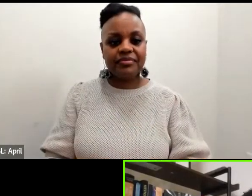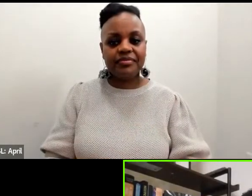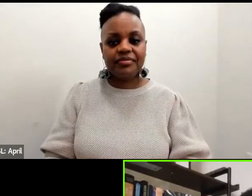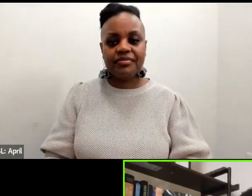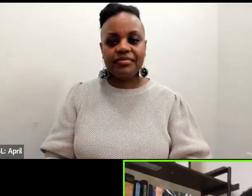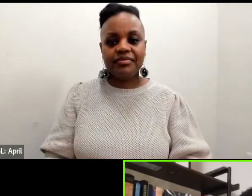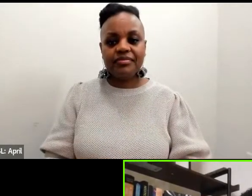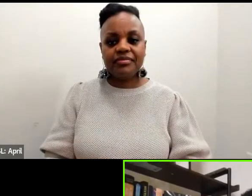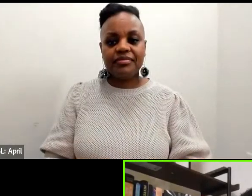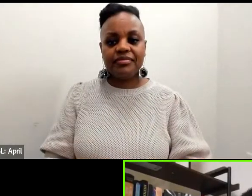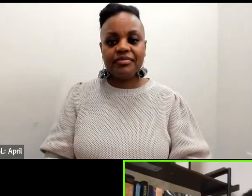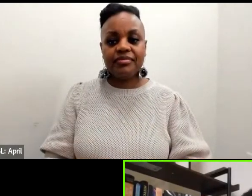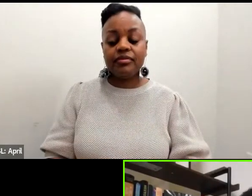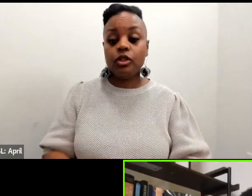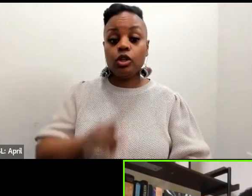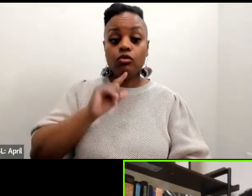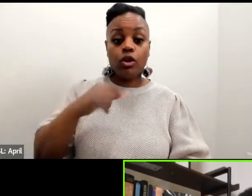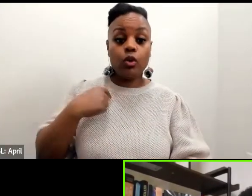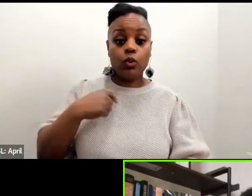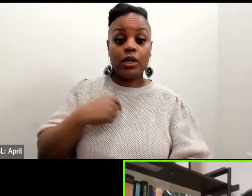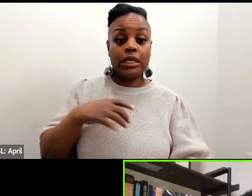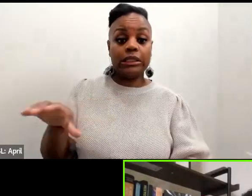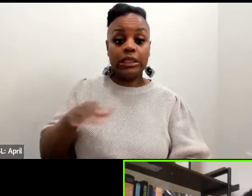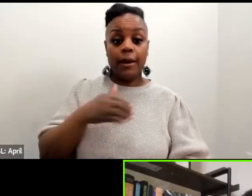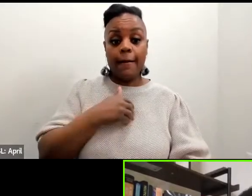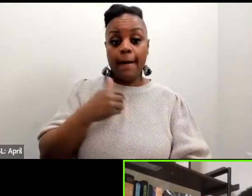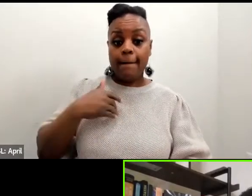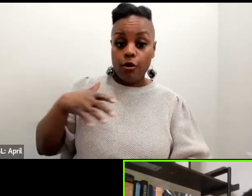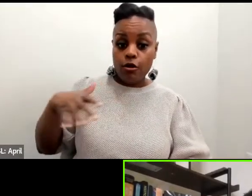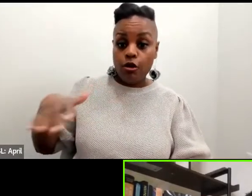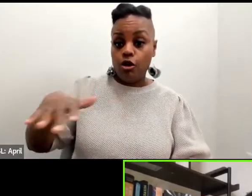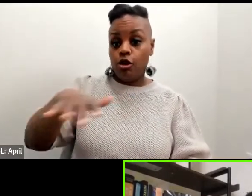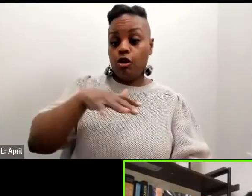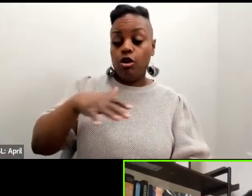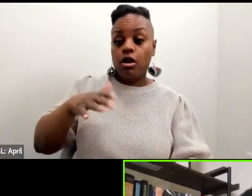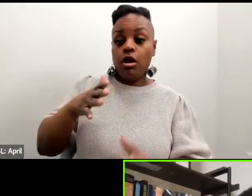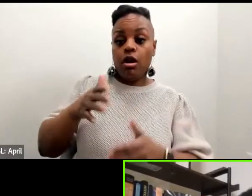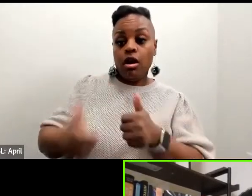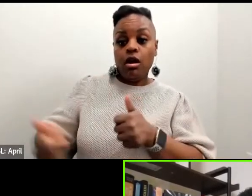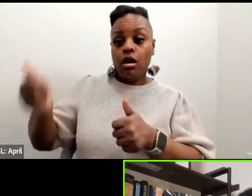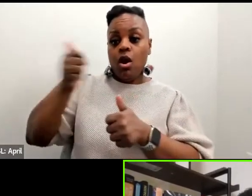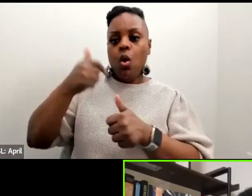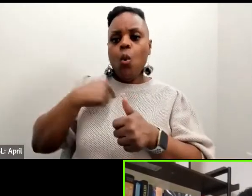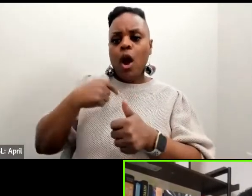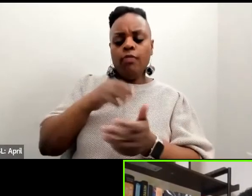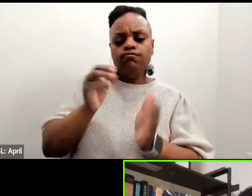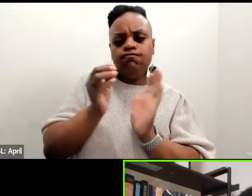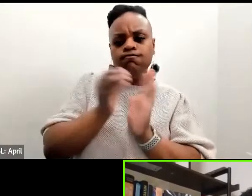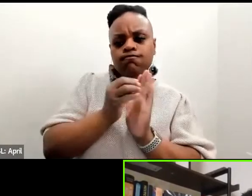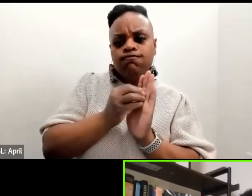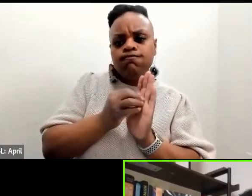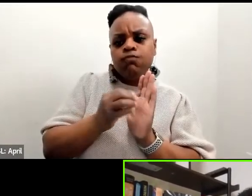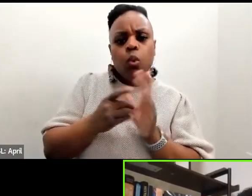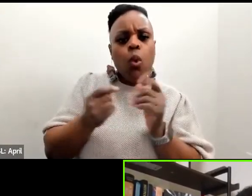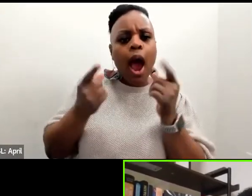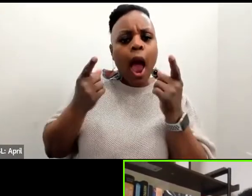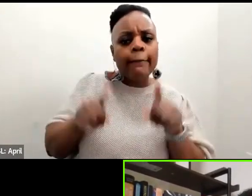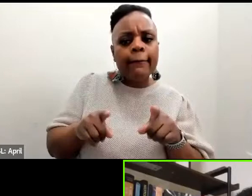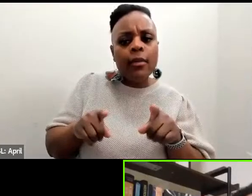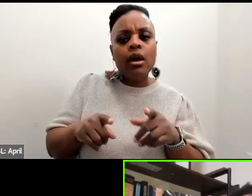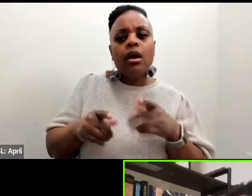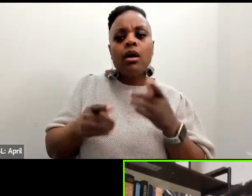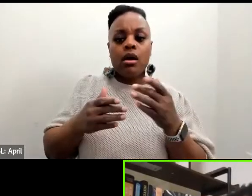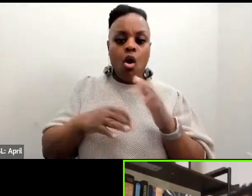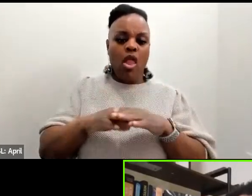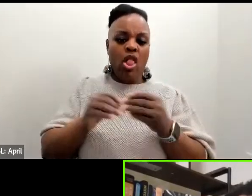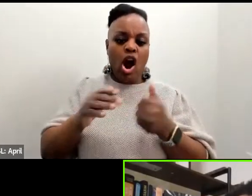documents the Brotherhood produced or the lived experiences of these leaders, the discussions that were happening on the ground, the discussions that were happening on exile, on how these issues were